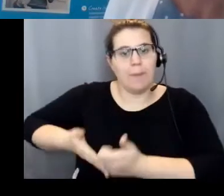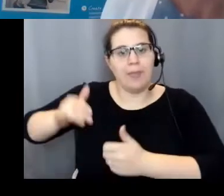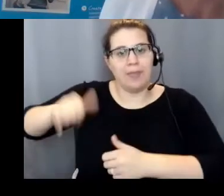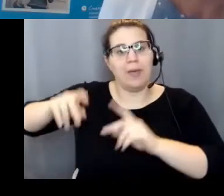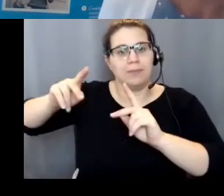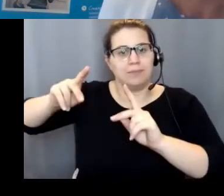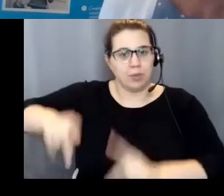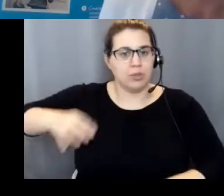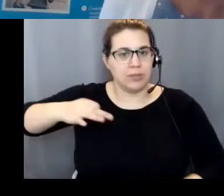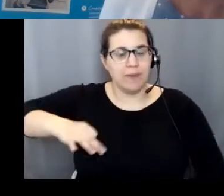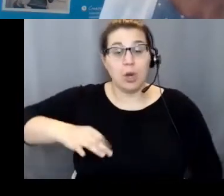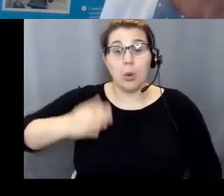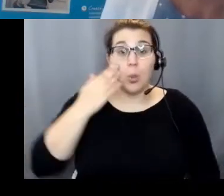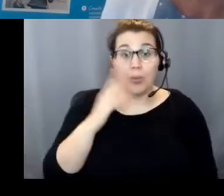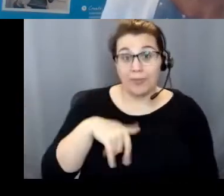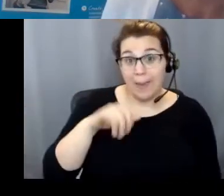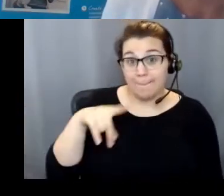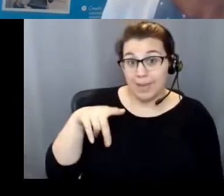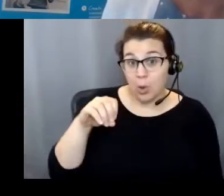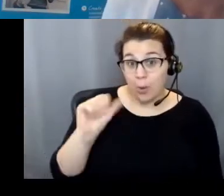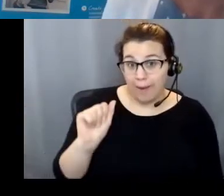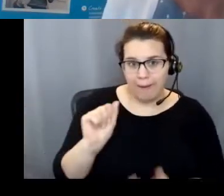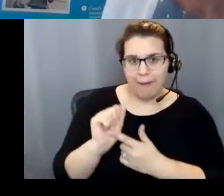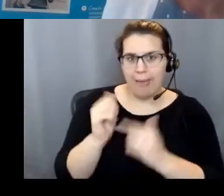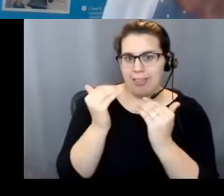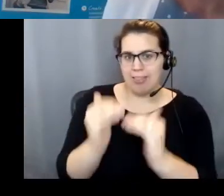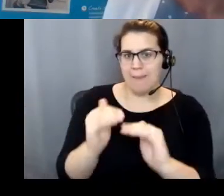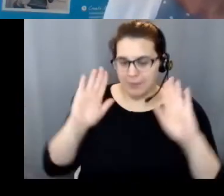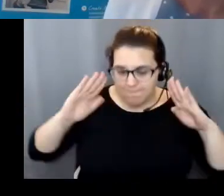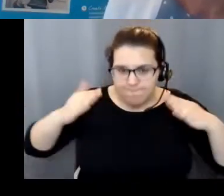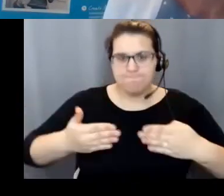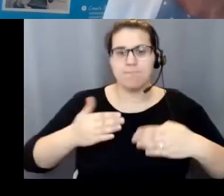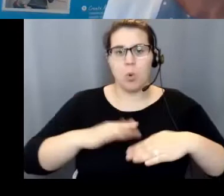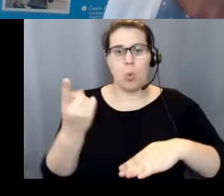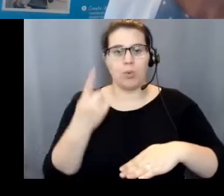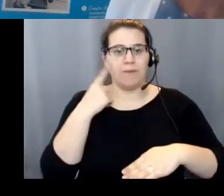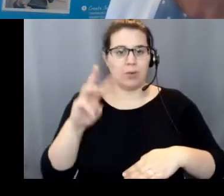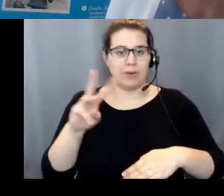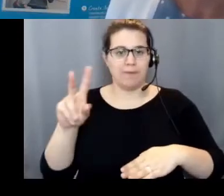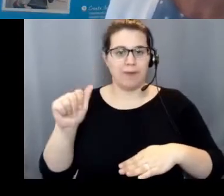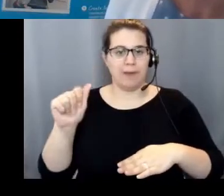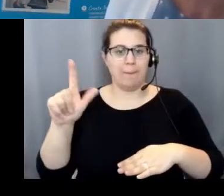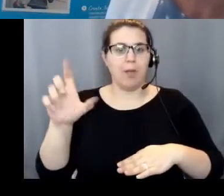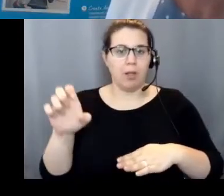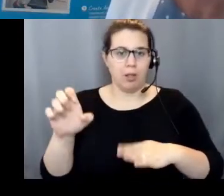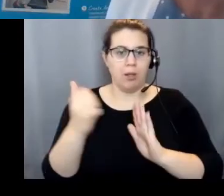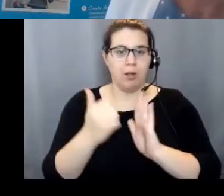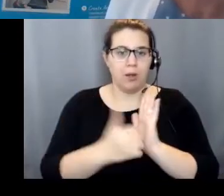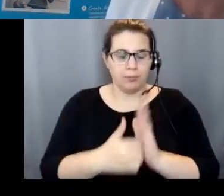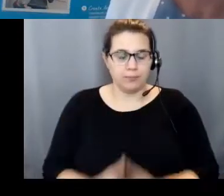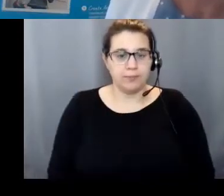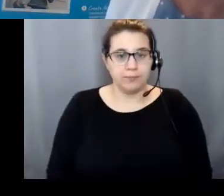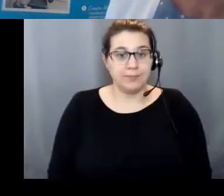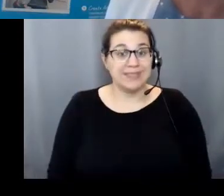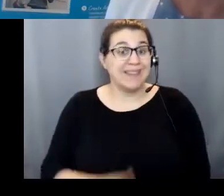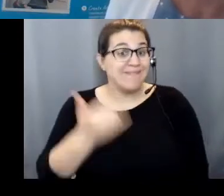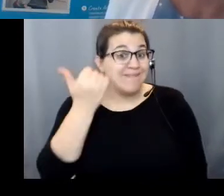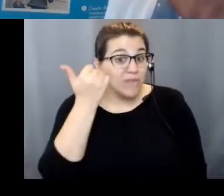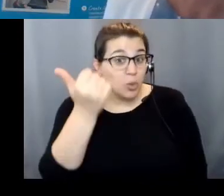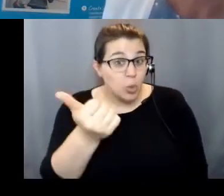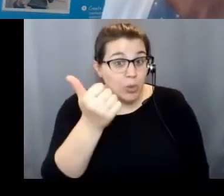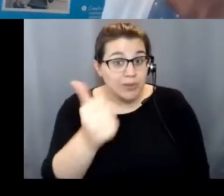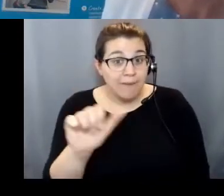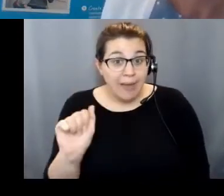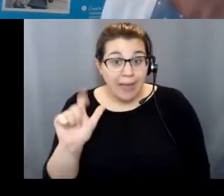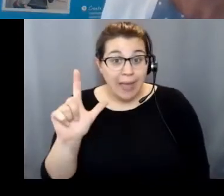attorney is limited to the WVABLE account. Also be advised, for the individual that acts as the authorized legal